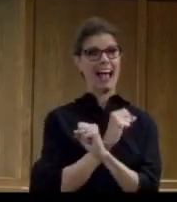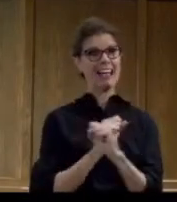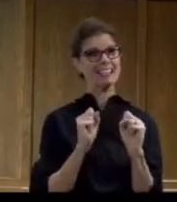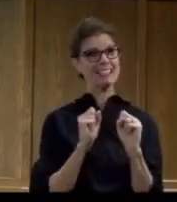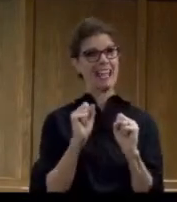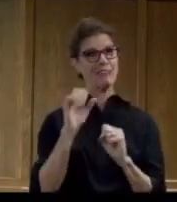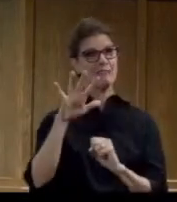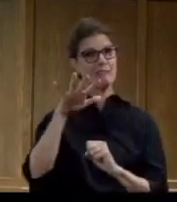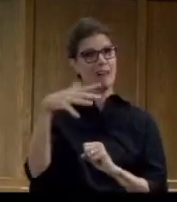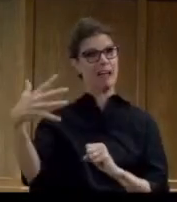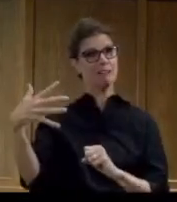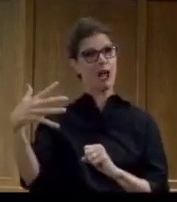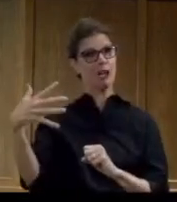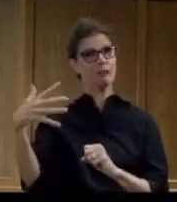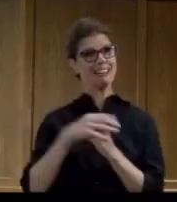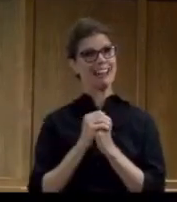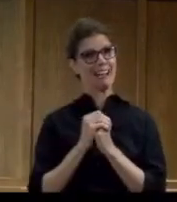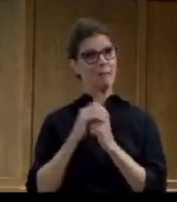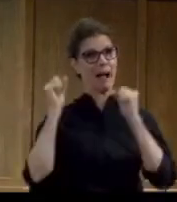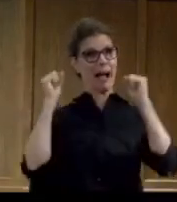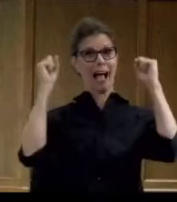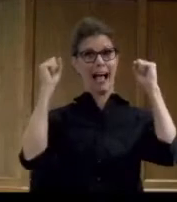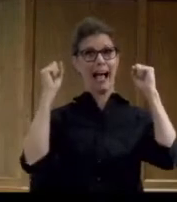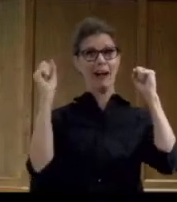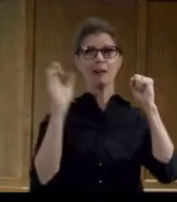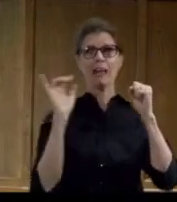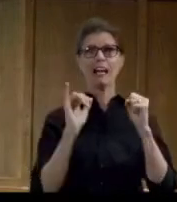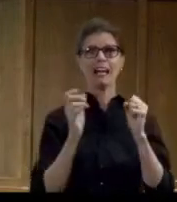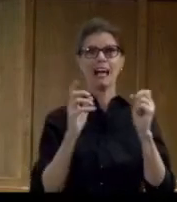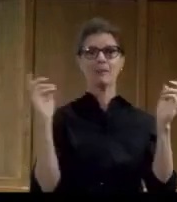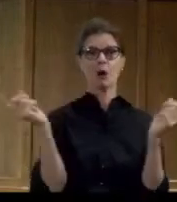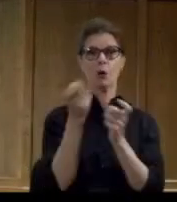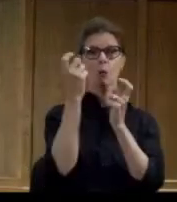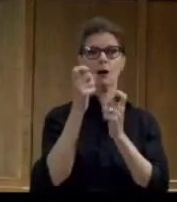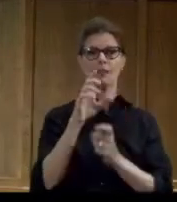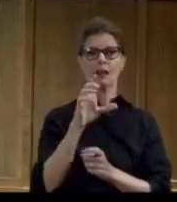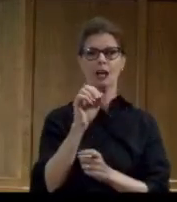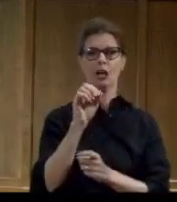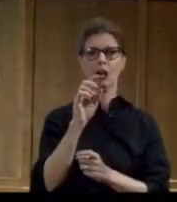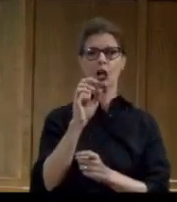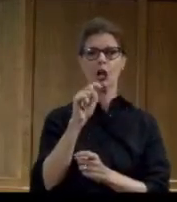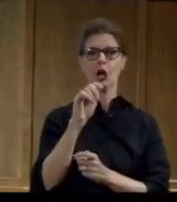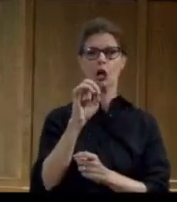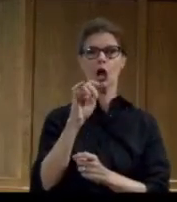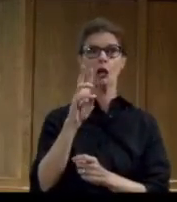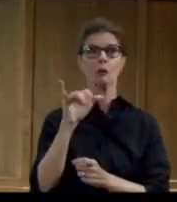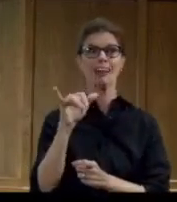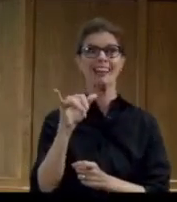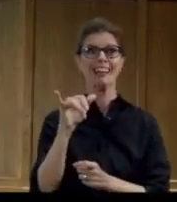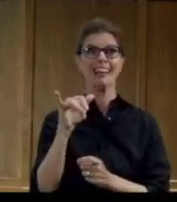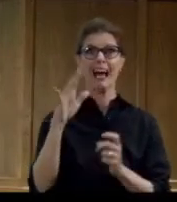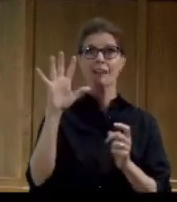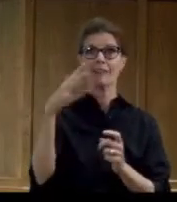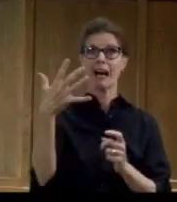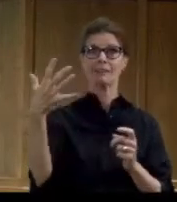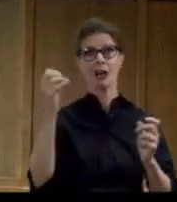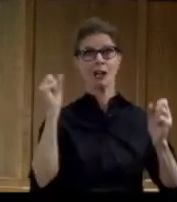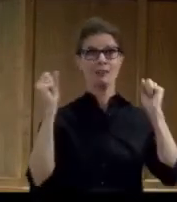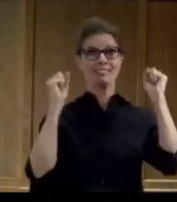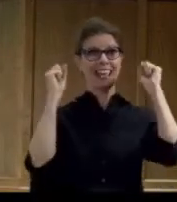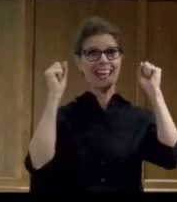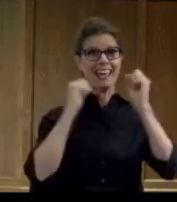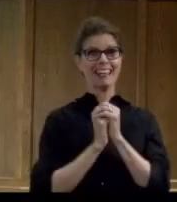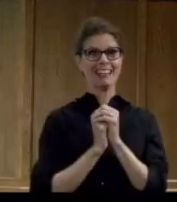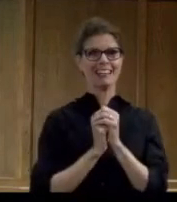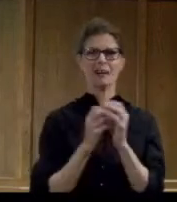I've won the lottery. I'm just like, yeah, it's going to be a good day. Isn't it amazing how I got more excited about